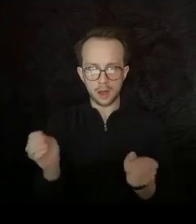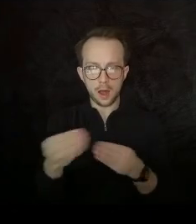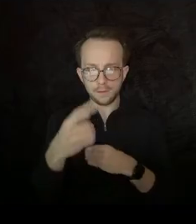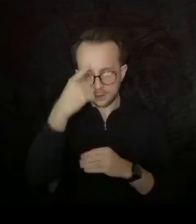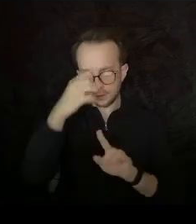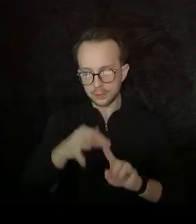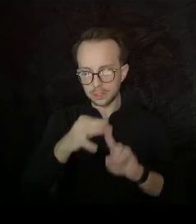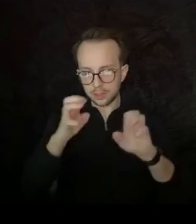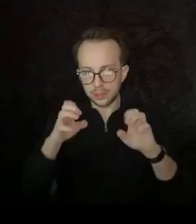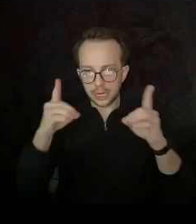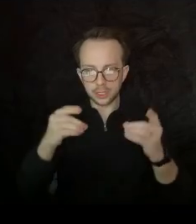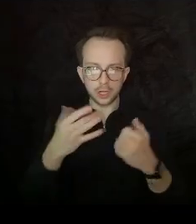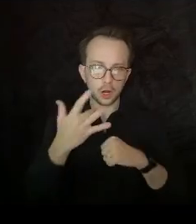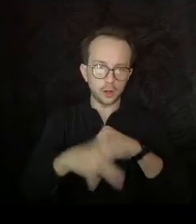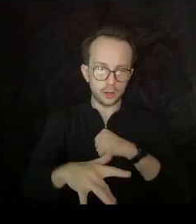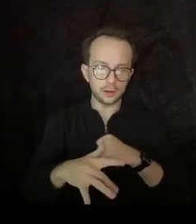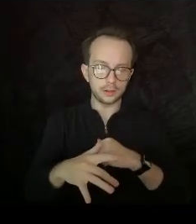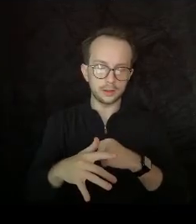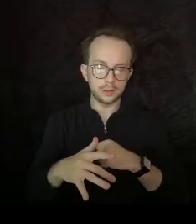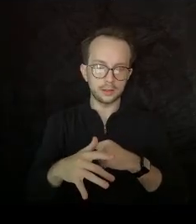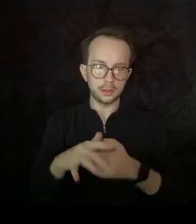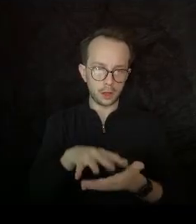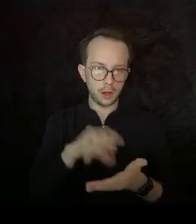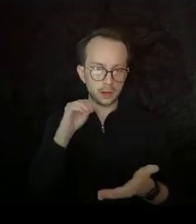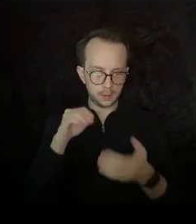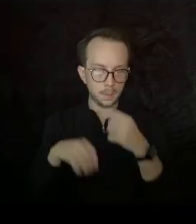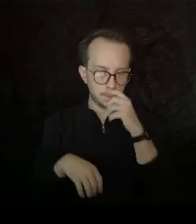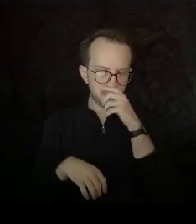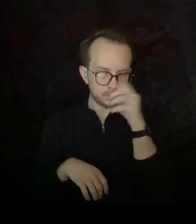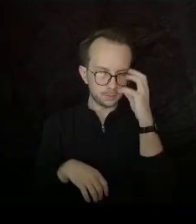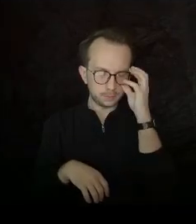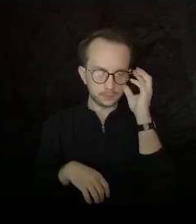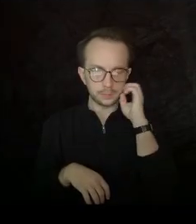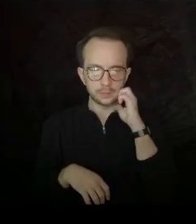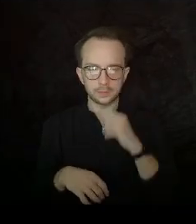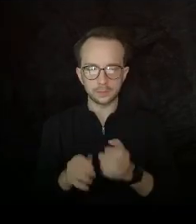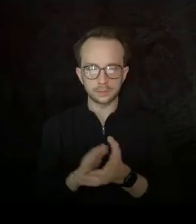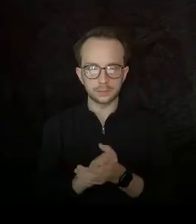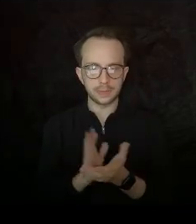Early Learning. Our phone number will be at the end of the presentation.